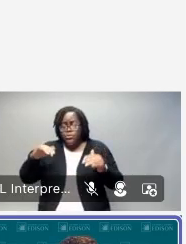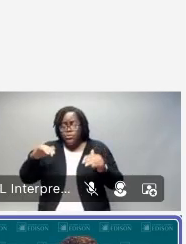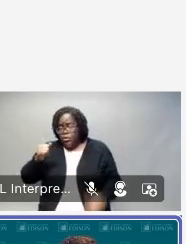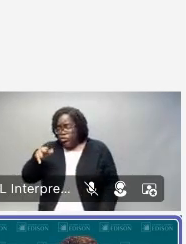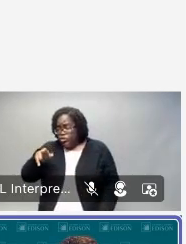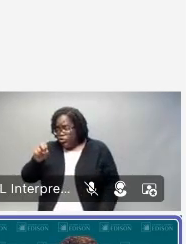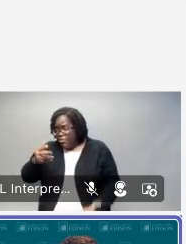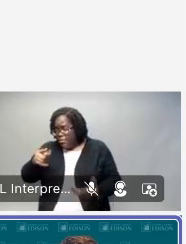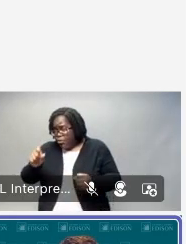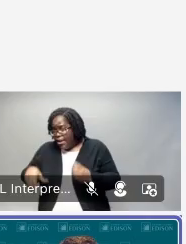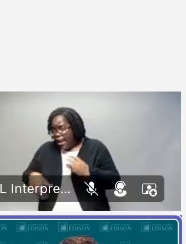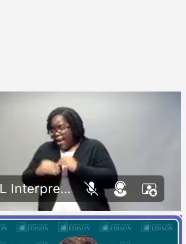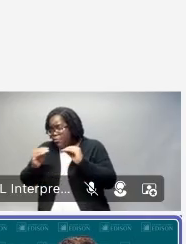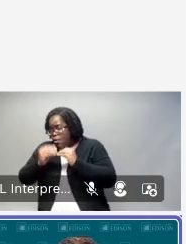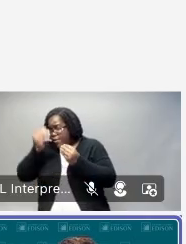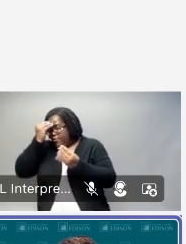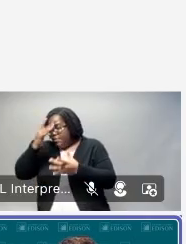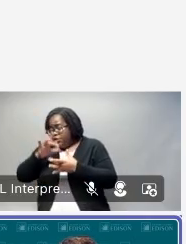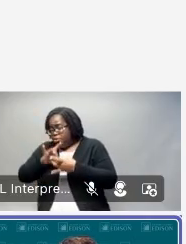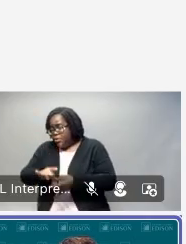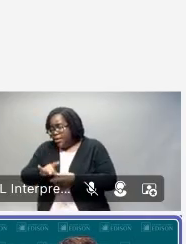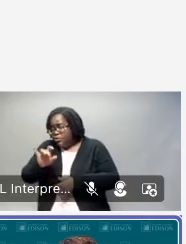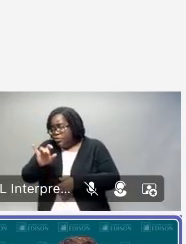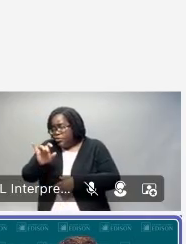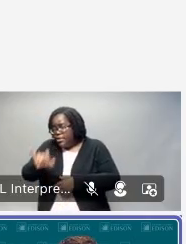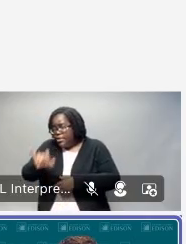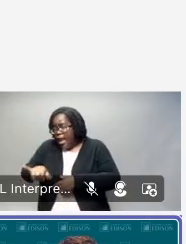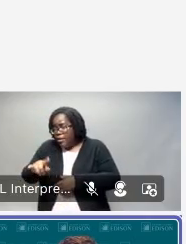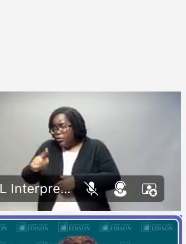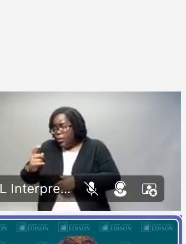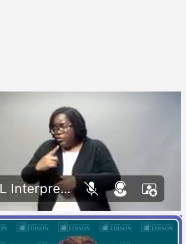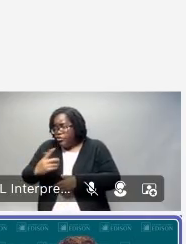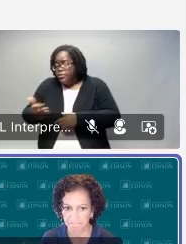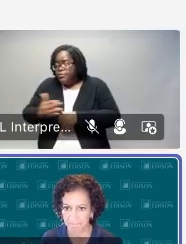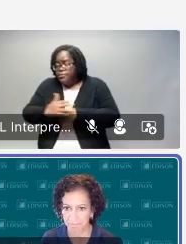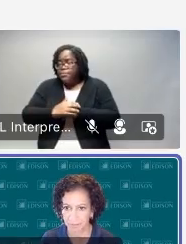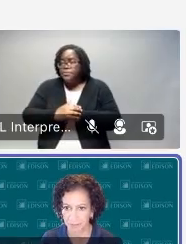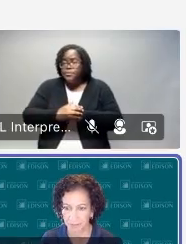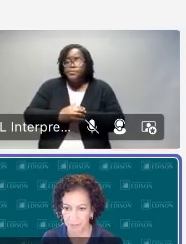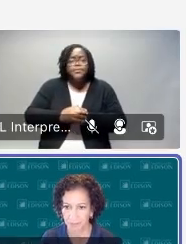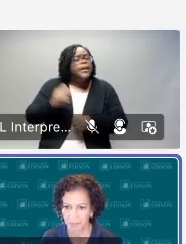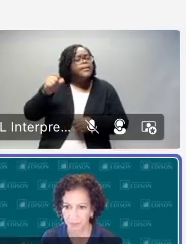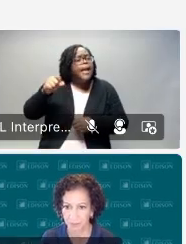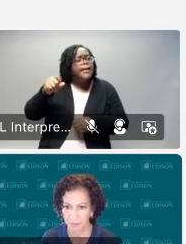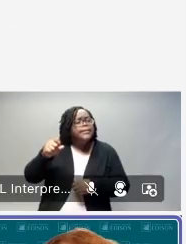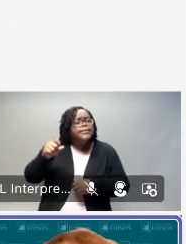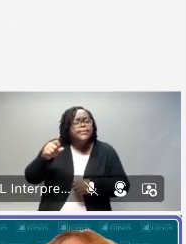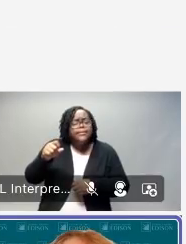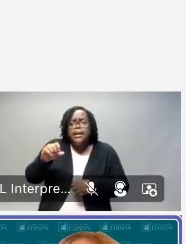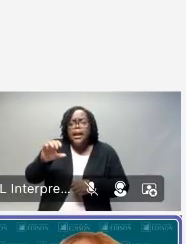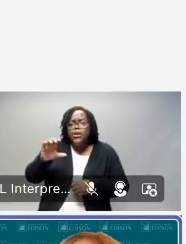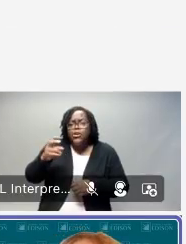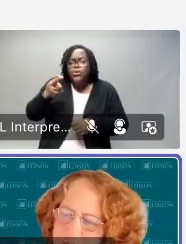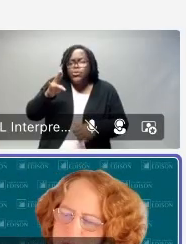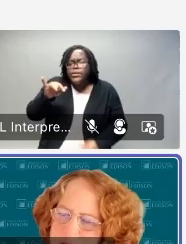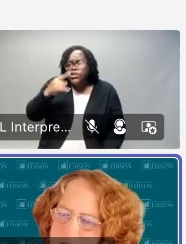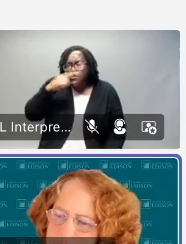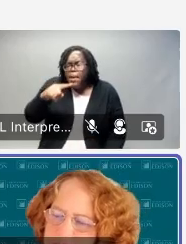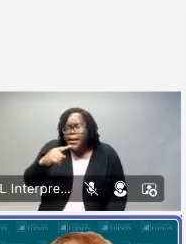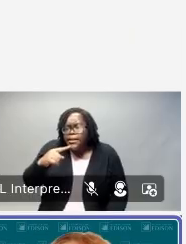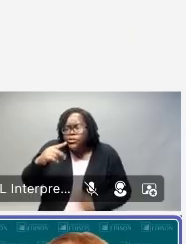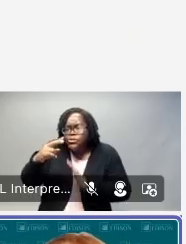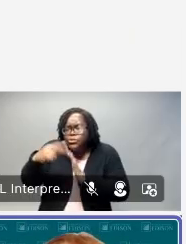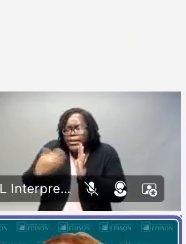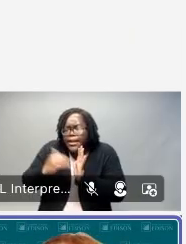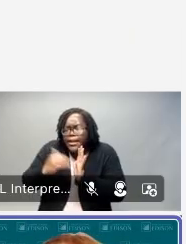can add to this if you have more to add to this question. Yeah, hey, Christy, you dropped out a little for me. Can you repeat the